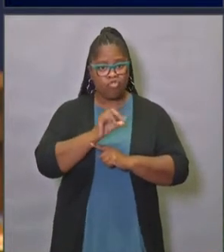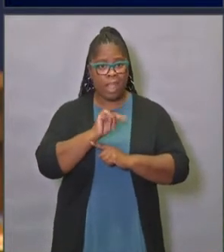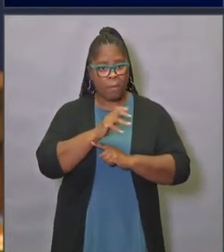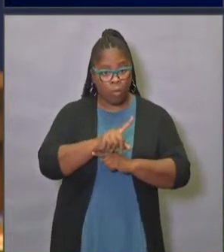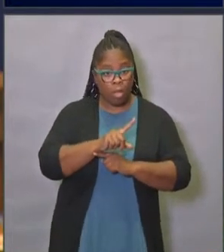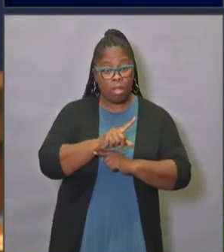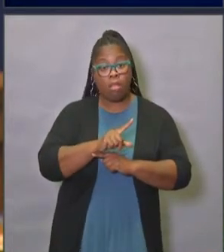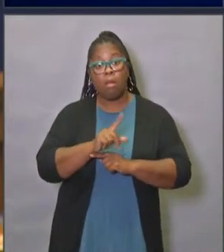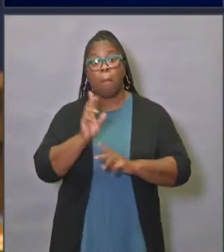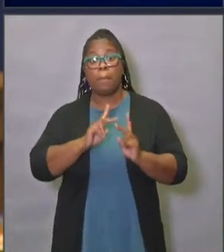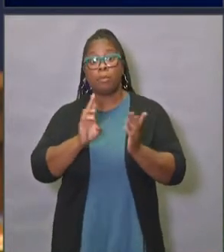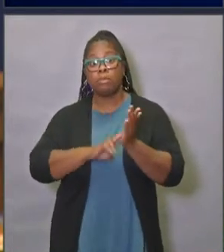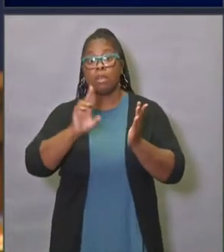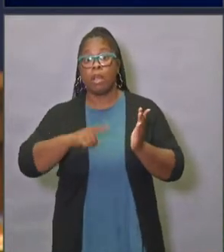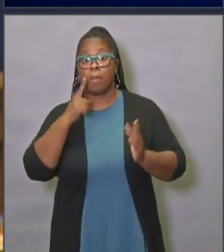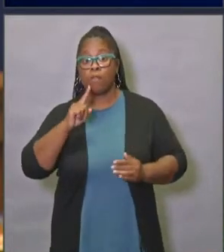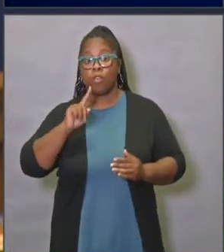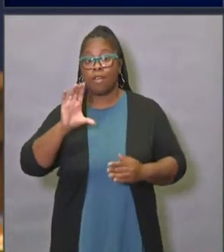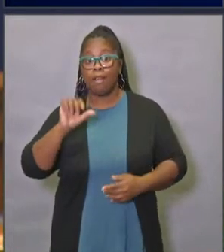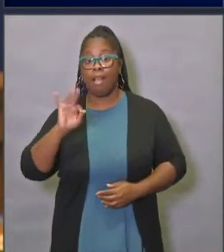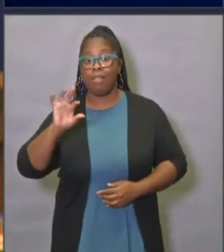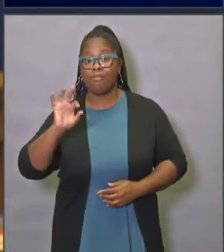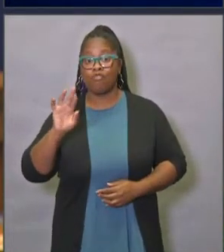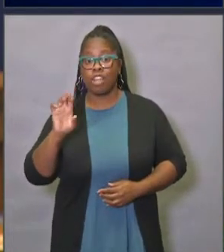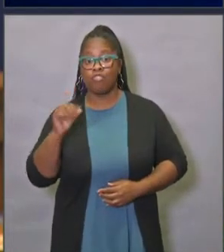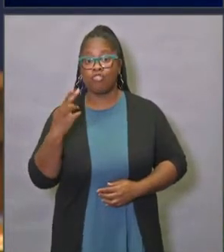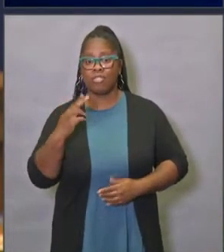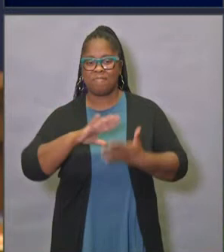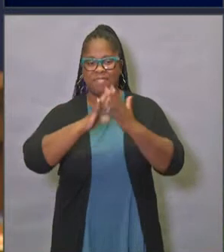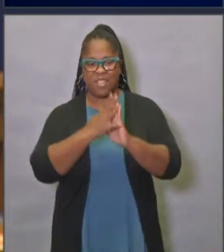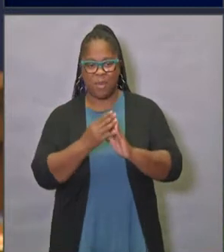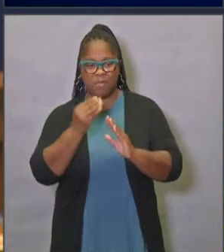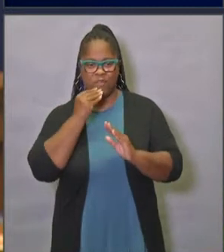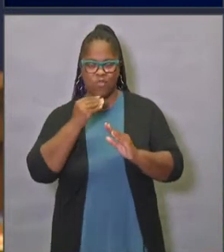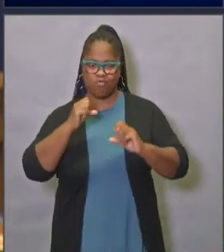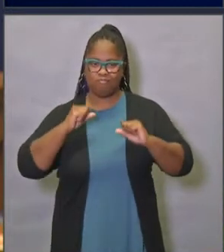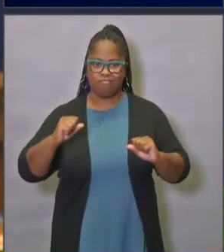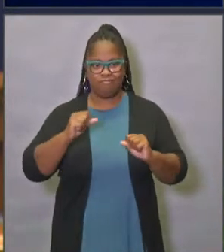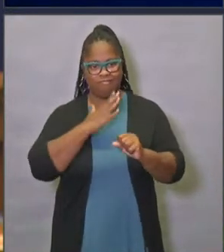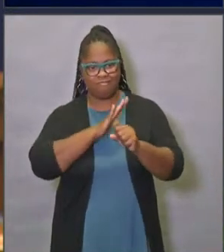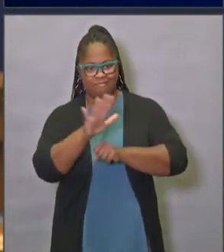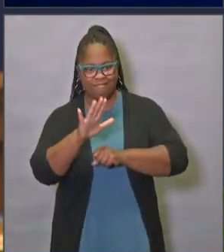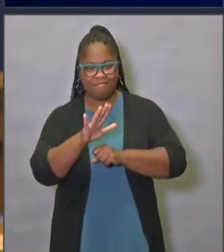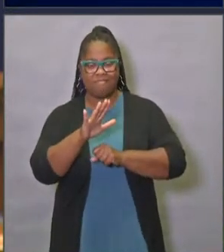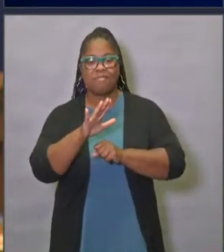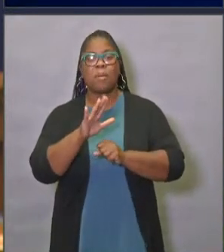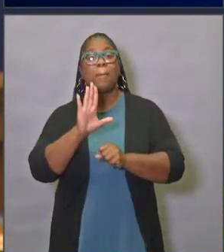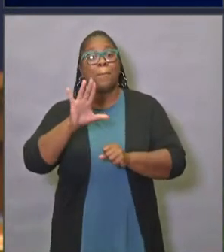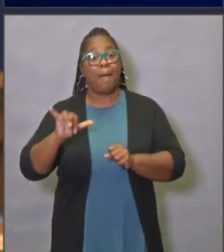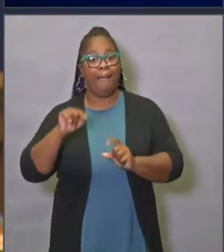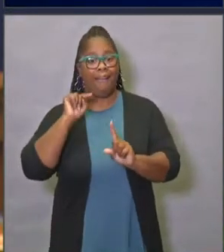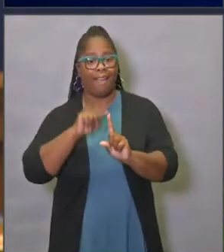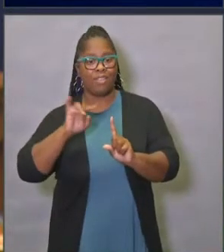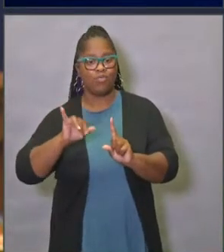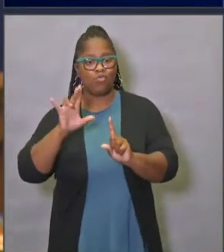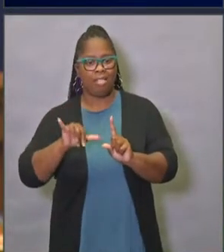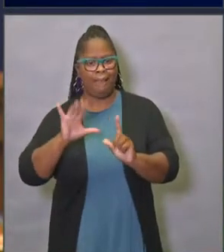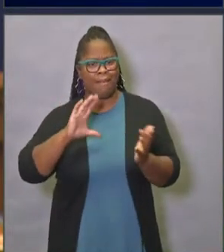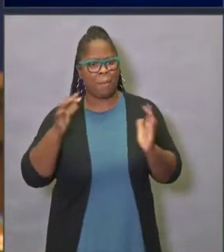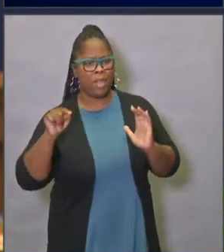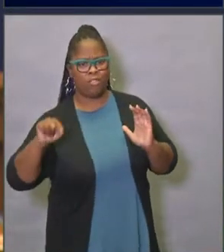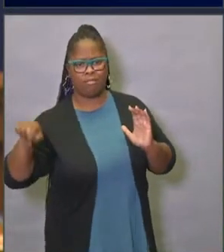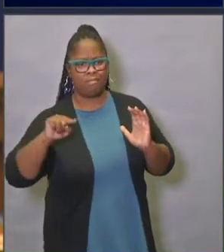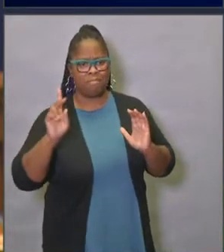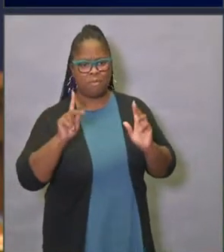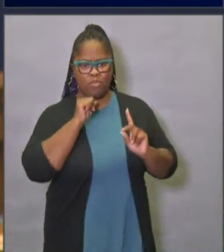were enrolled in CalFresh were more likely to become food secure by July than those who weren't enrolled. We already knew